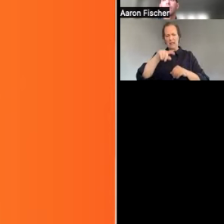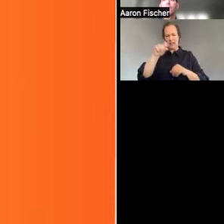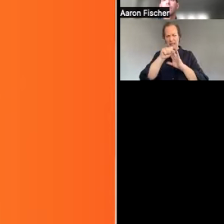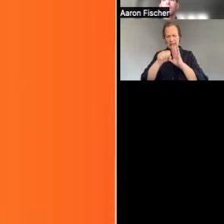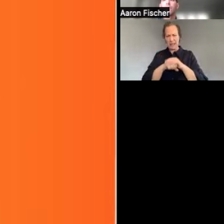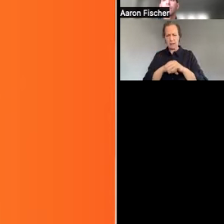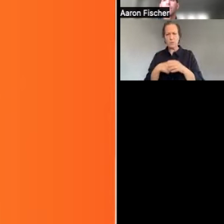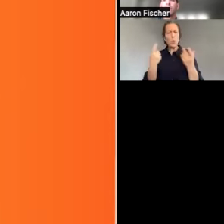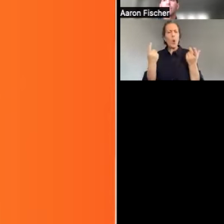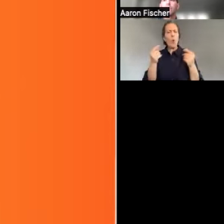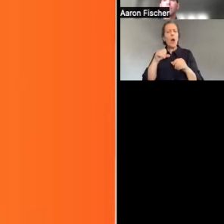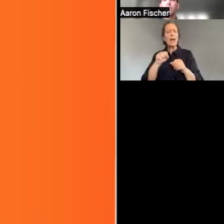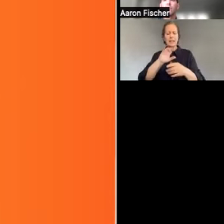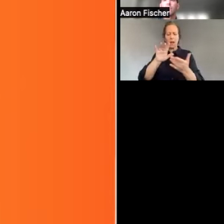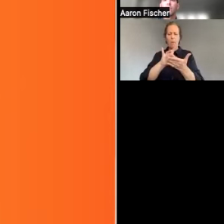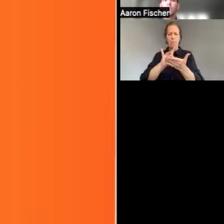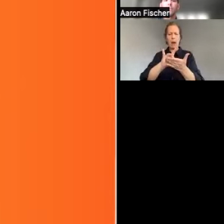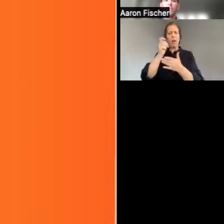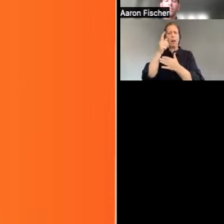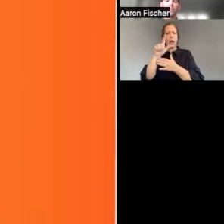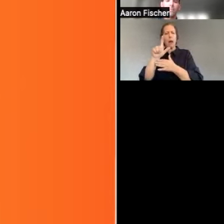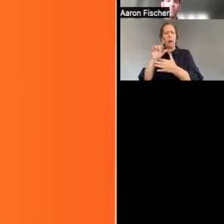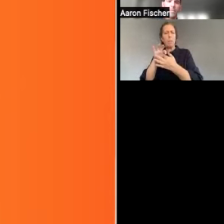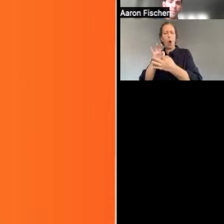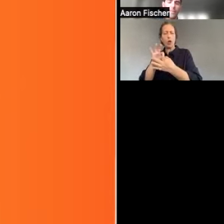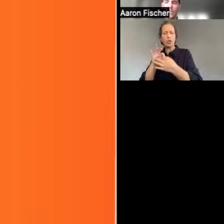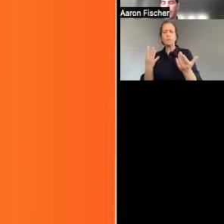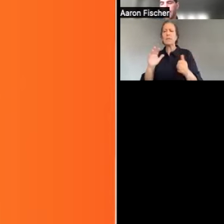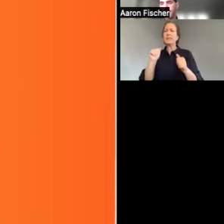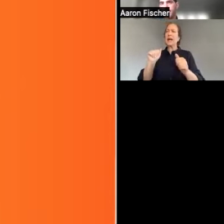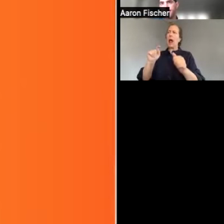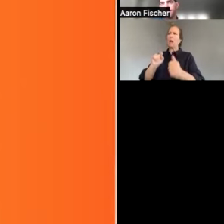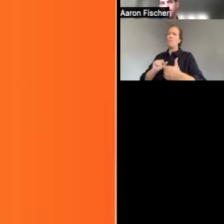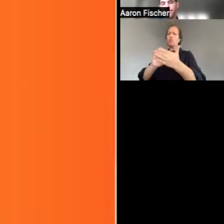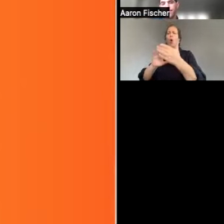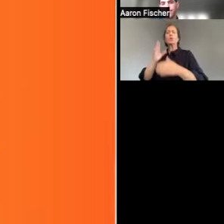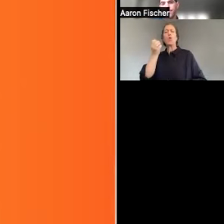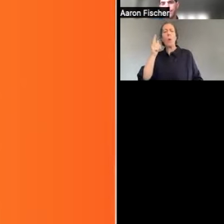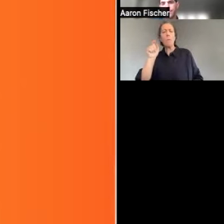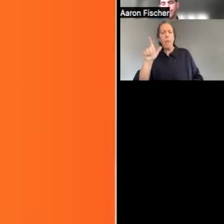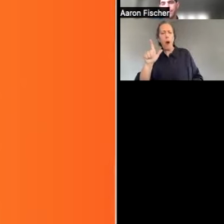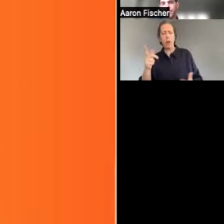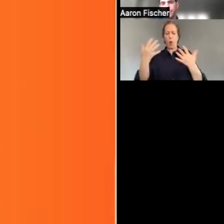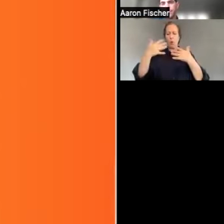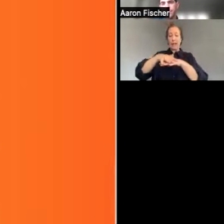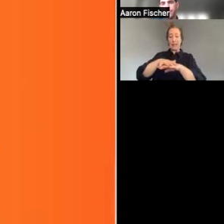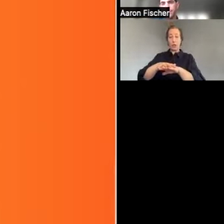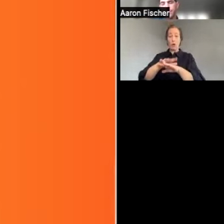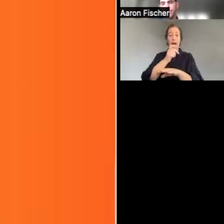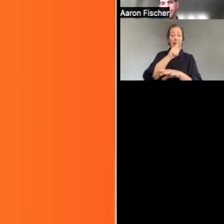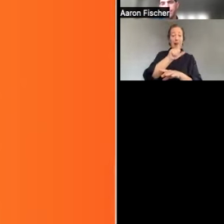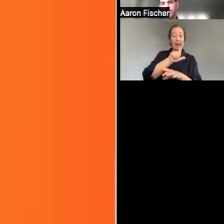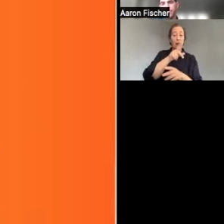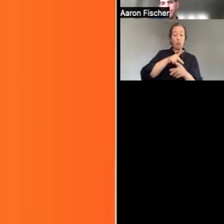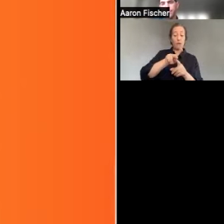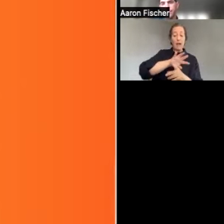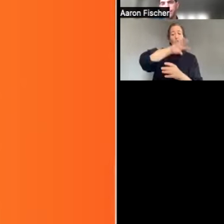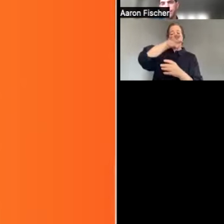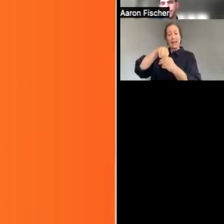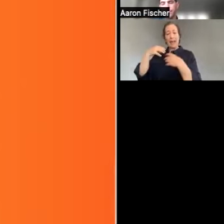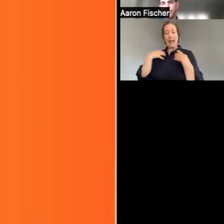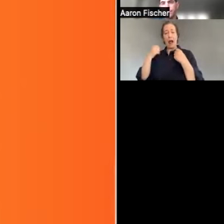a medical legal partnership? This is the model or approach where we integrate legal professionals into healthcare settings